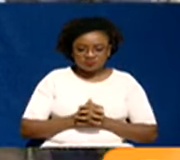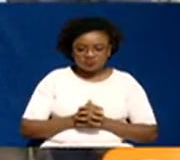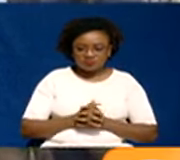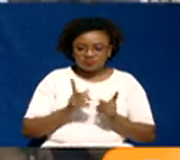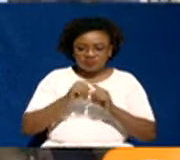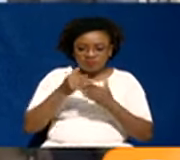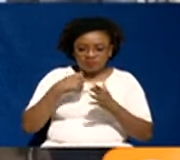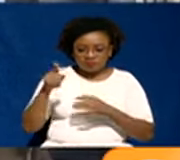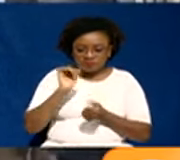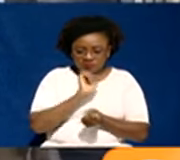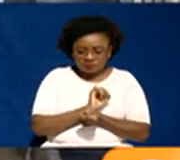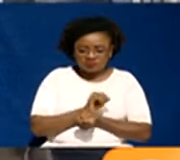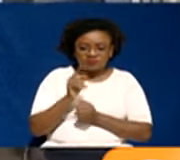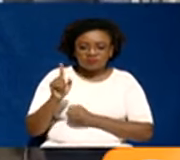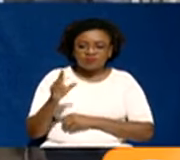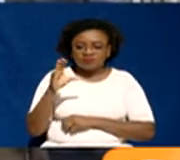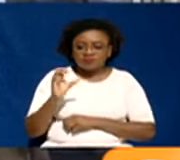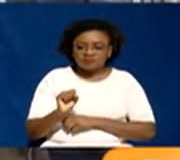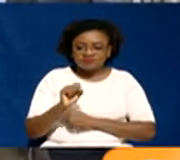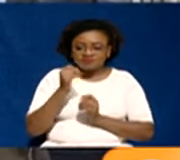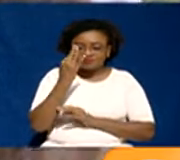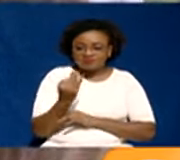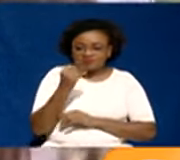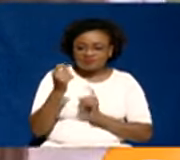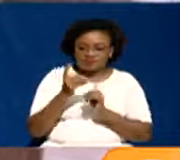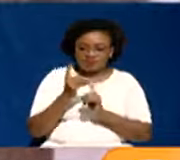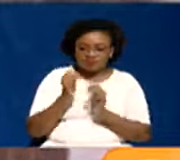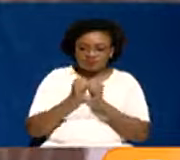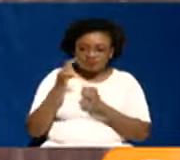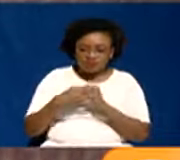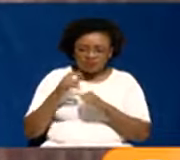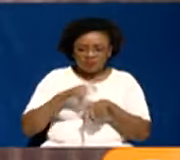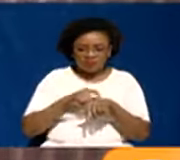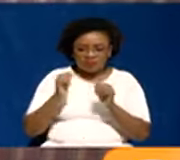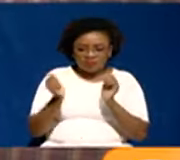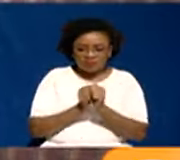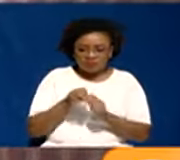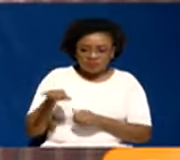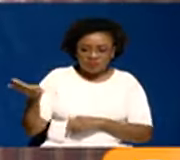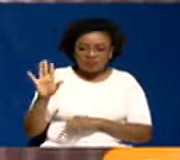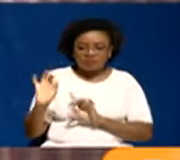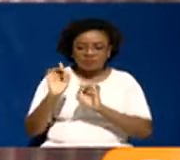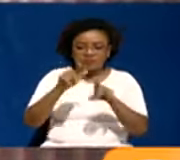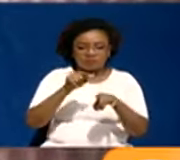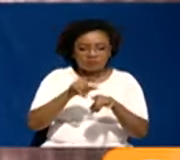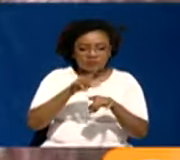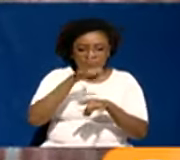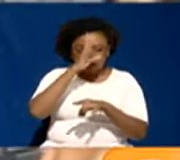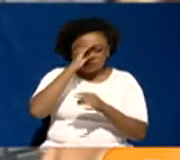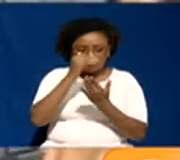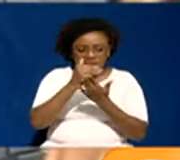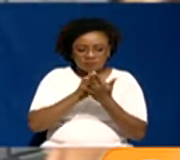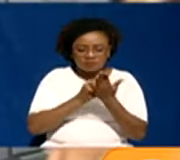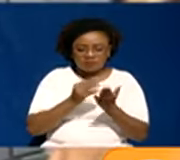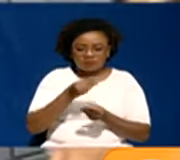arrest the former CS had on March 18th at around 1 p.m. recorded a statement at Cent